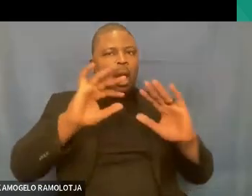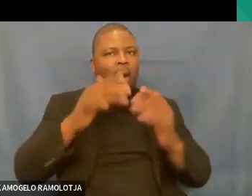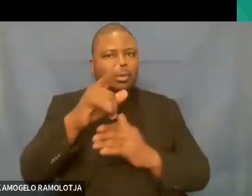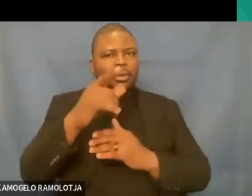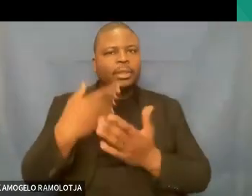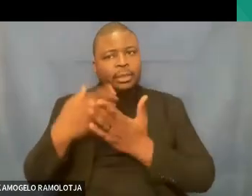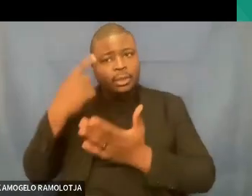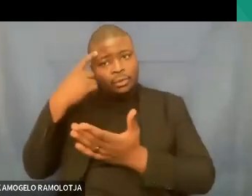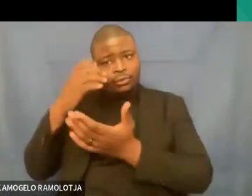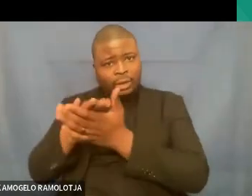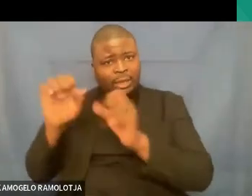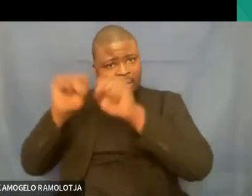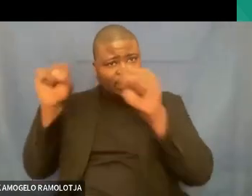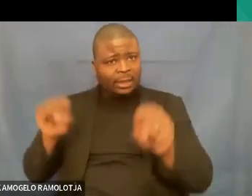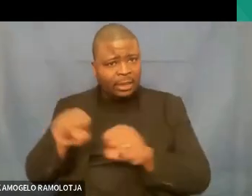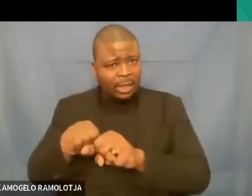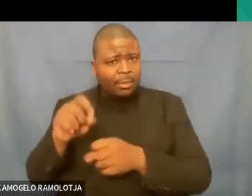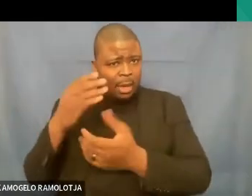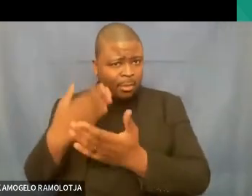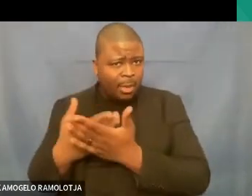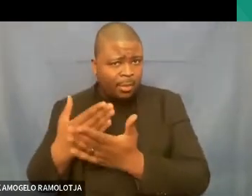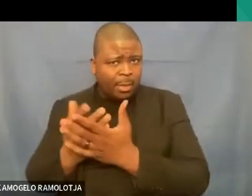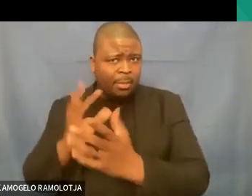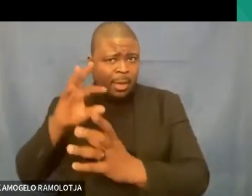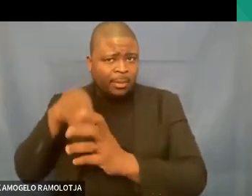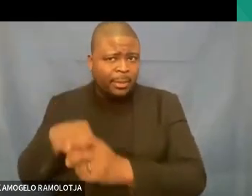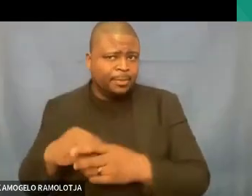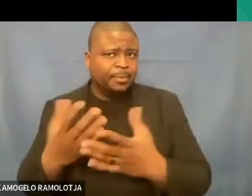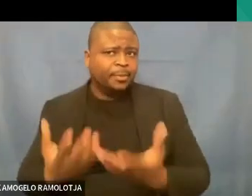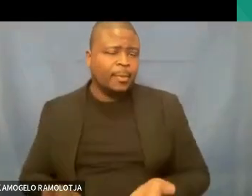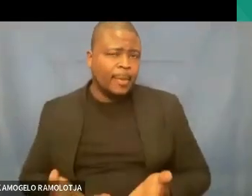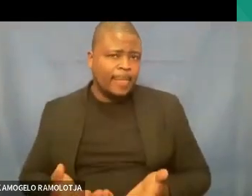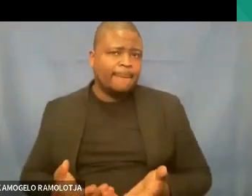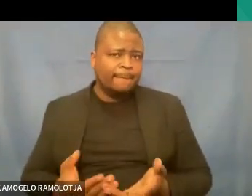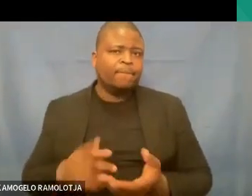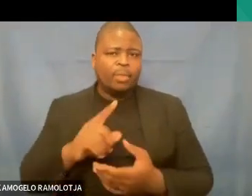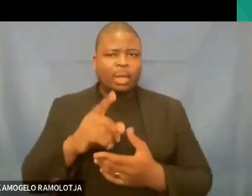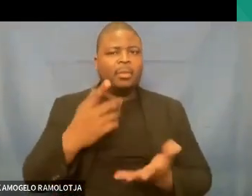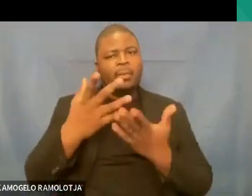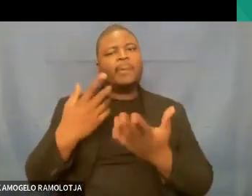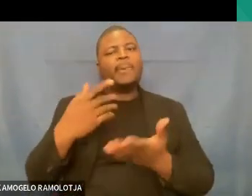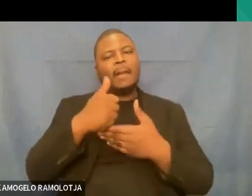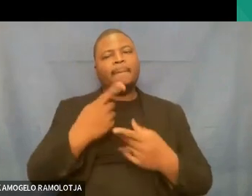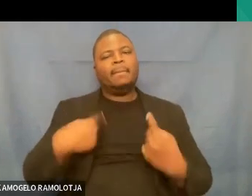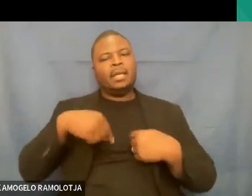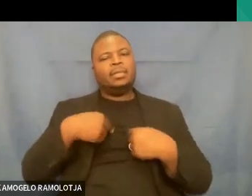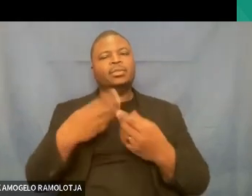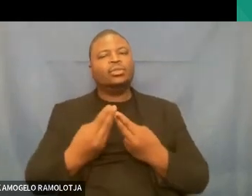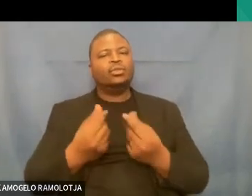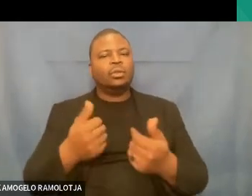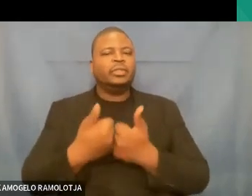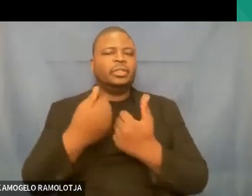That's the tension we're here to confront, and hopefully we begin to solve this. Next slide, please.